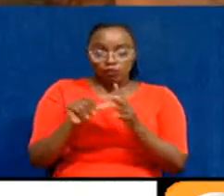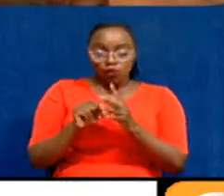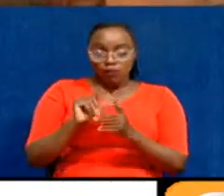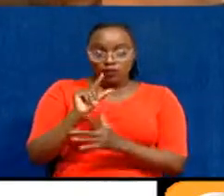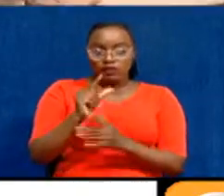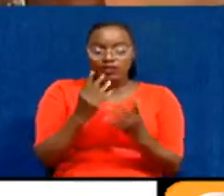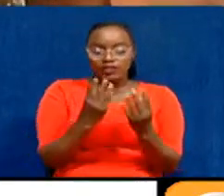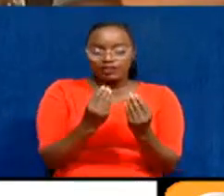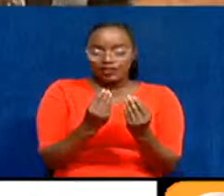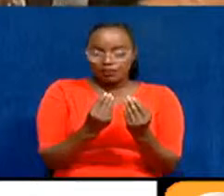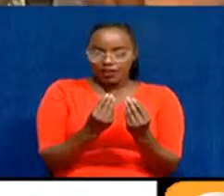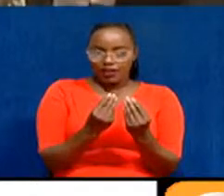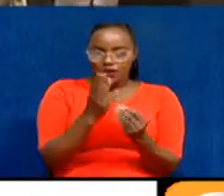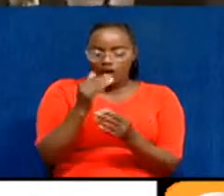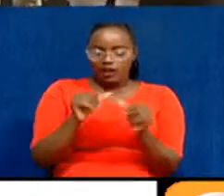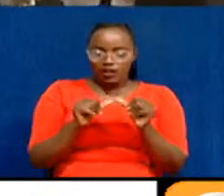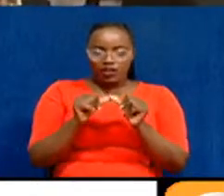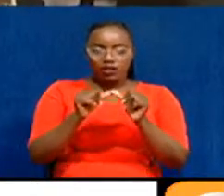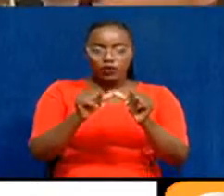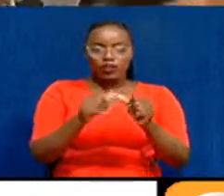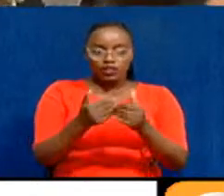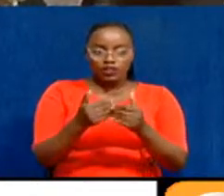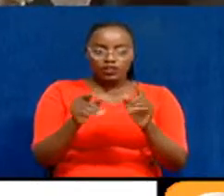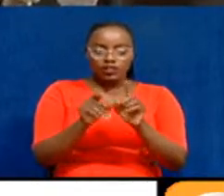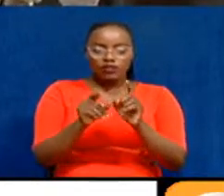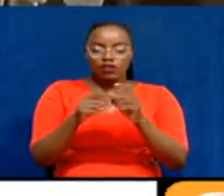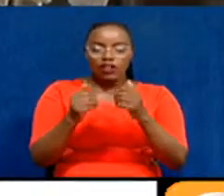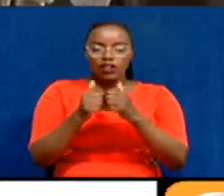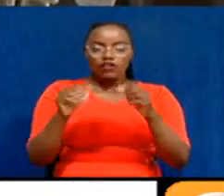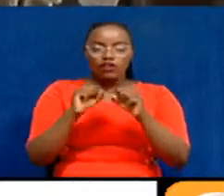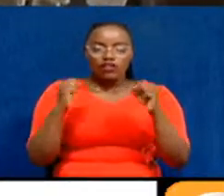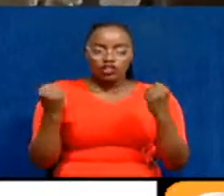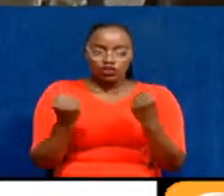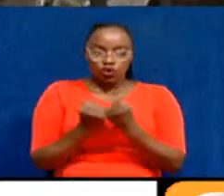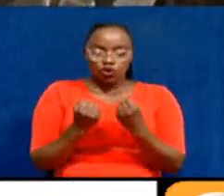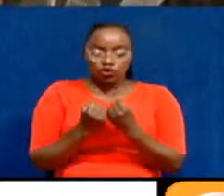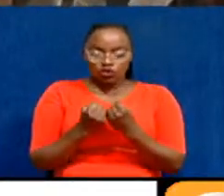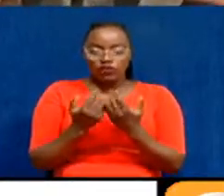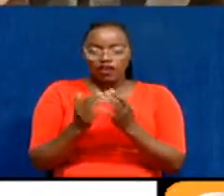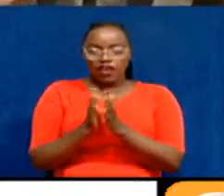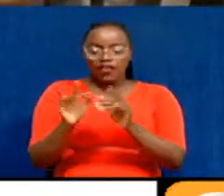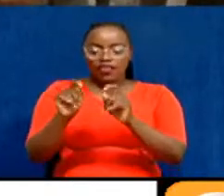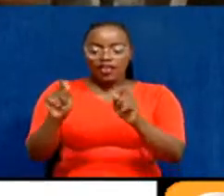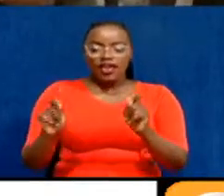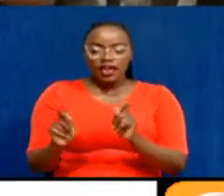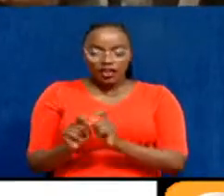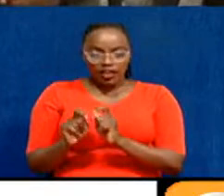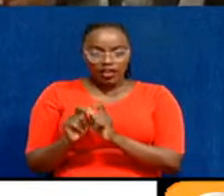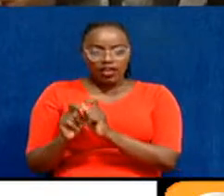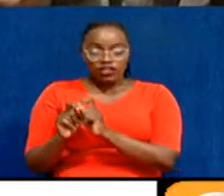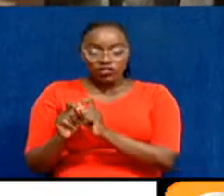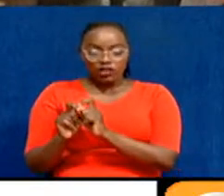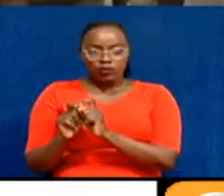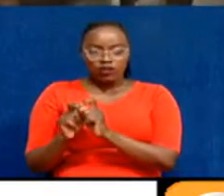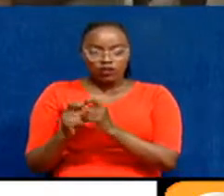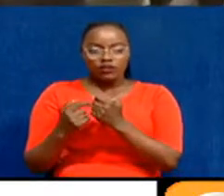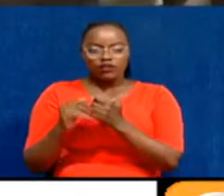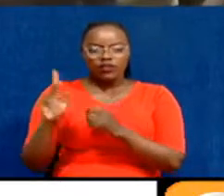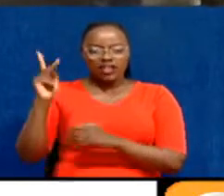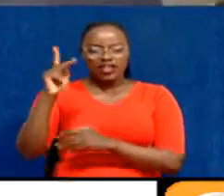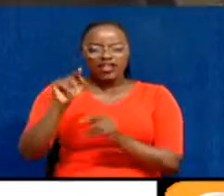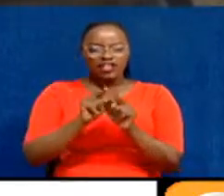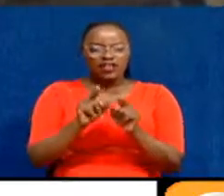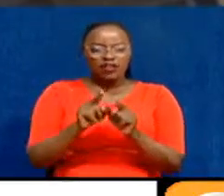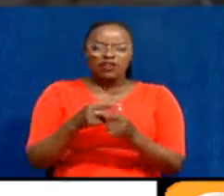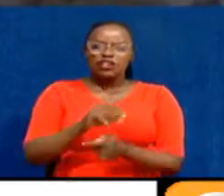for what it was, which is the continued disintegration of the social fabric and even ethnic fabric of Kenya. It was really a